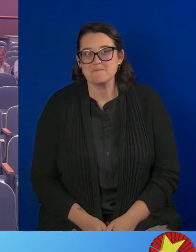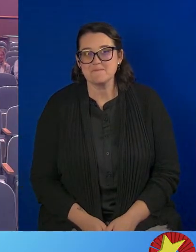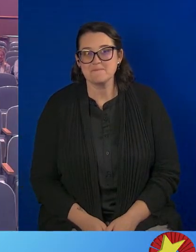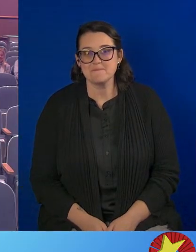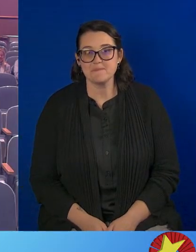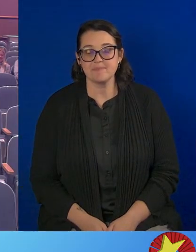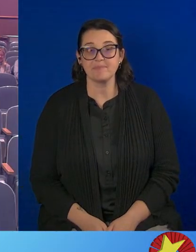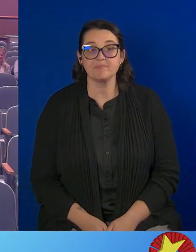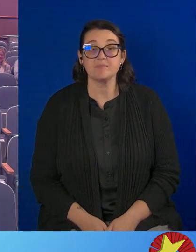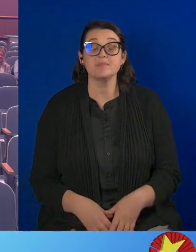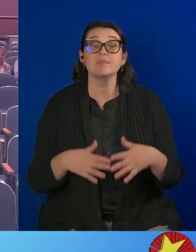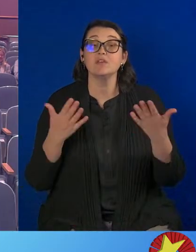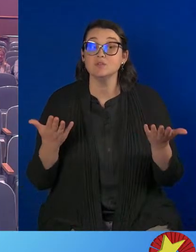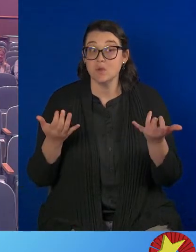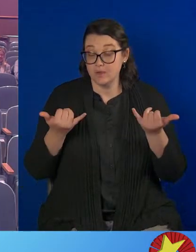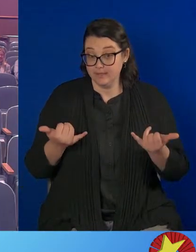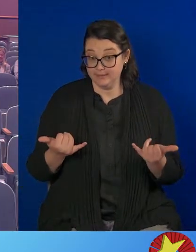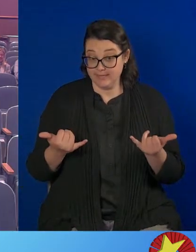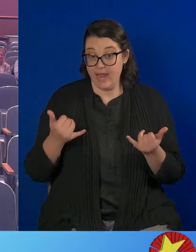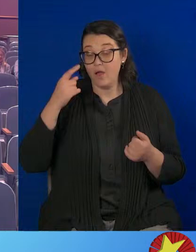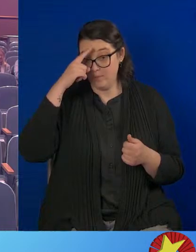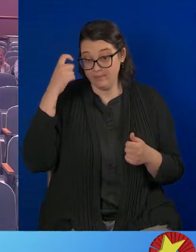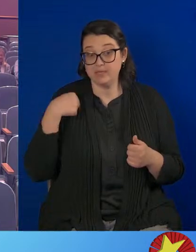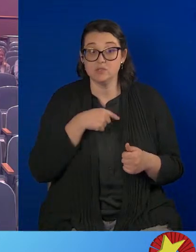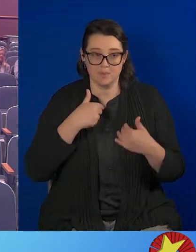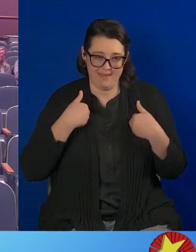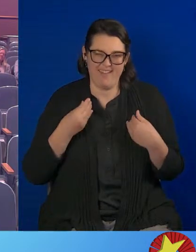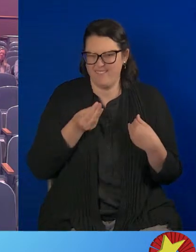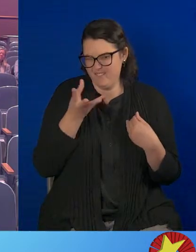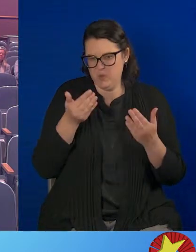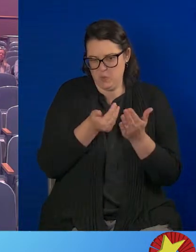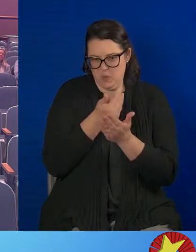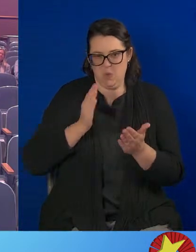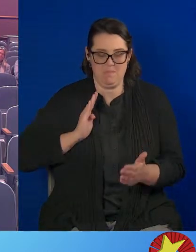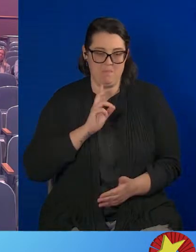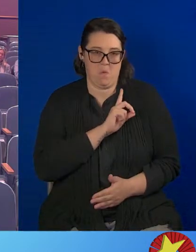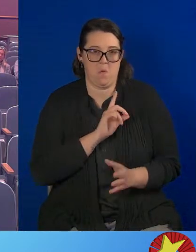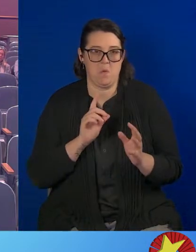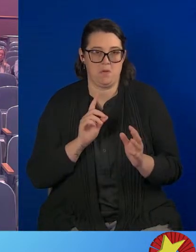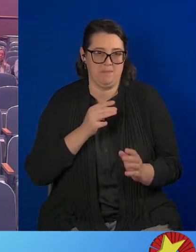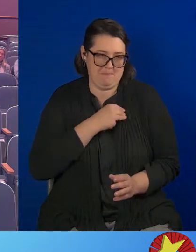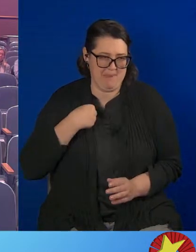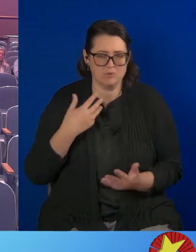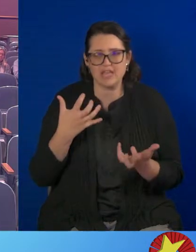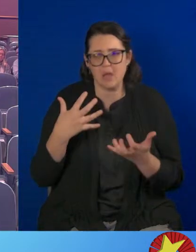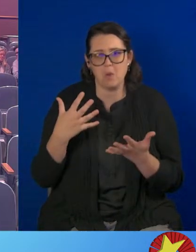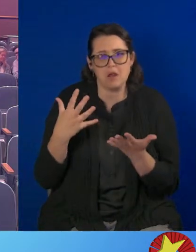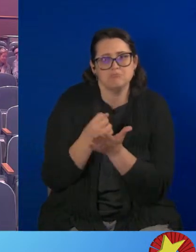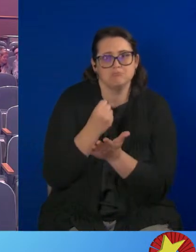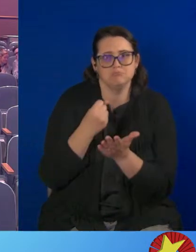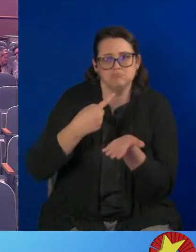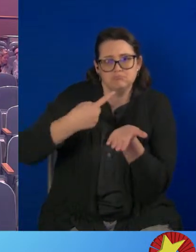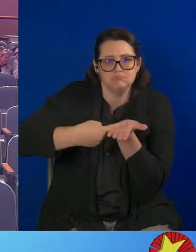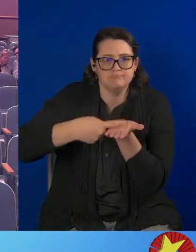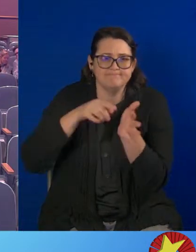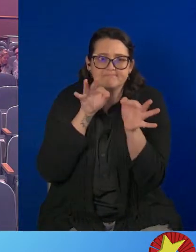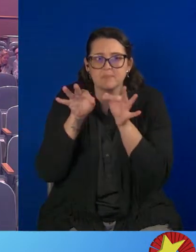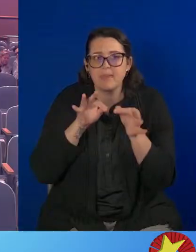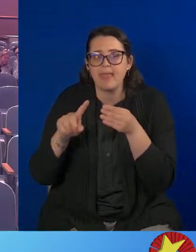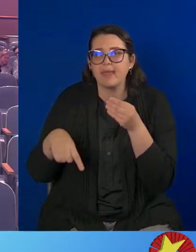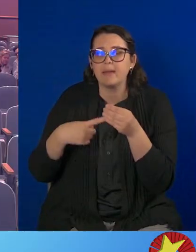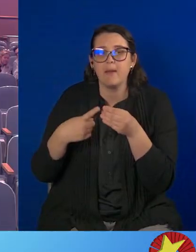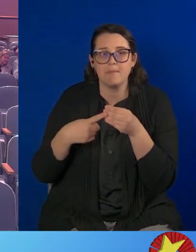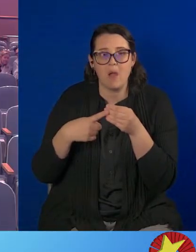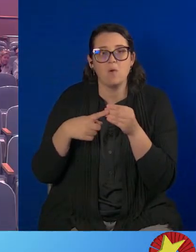so at this time, because we have a few new board members here, I'd just like to talk to you really briefly about